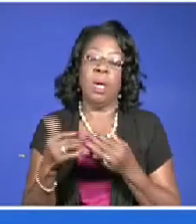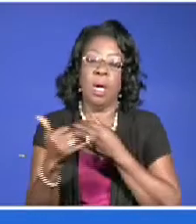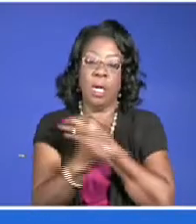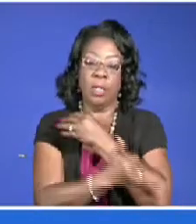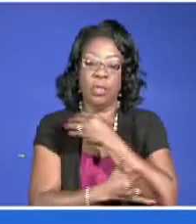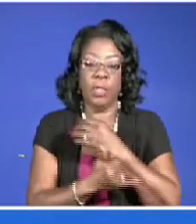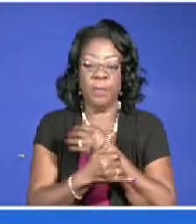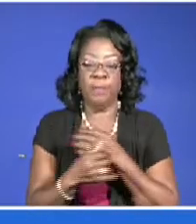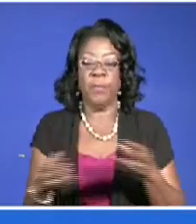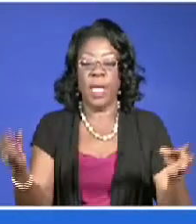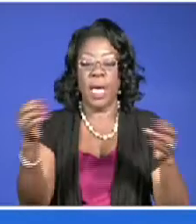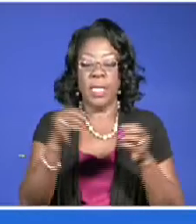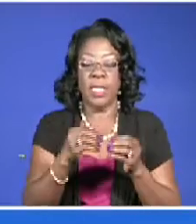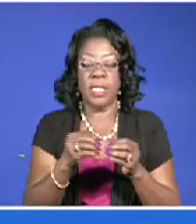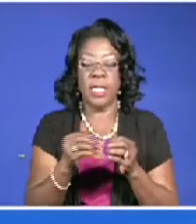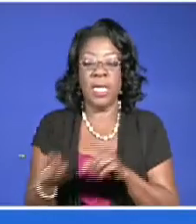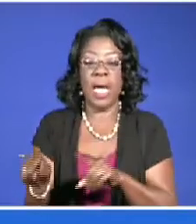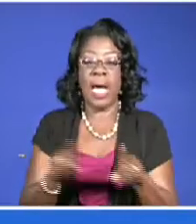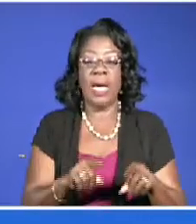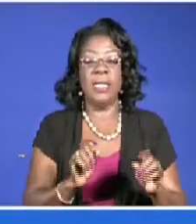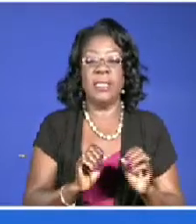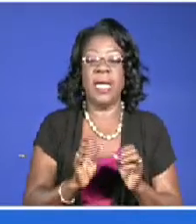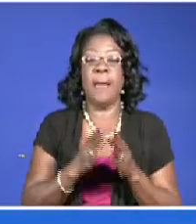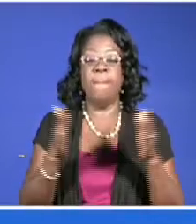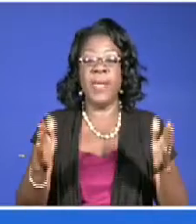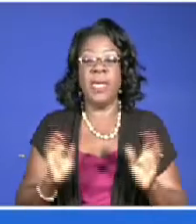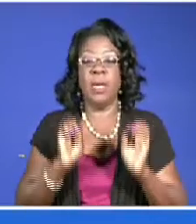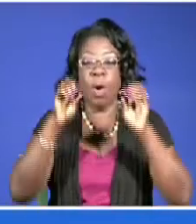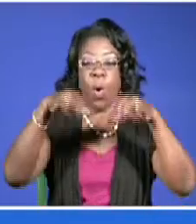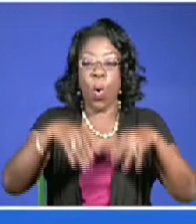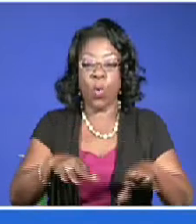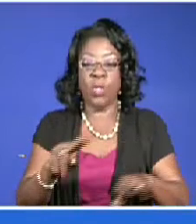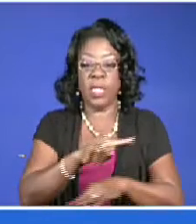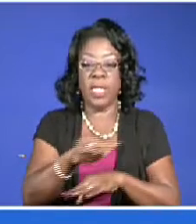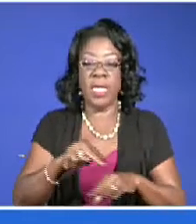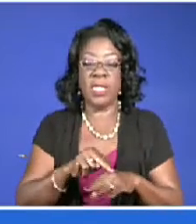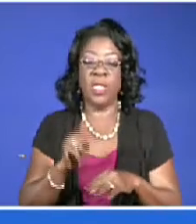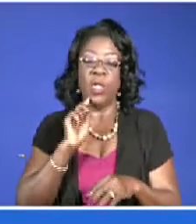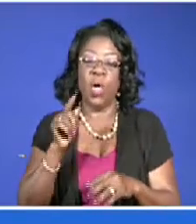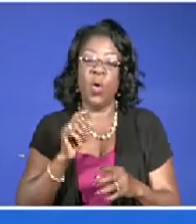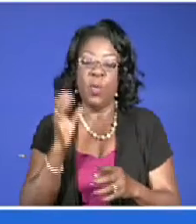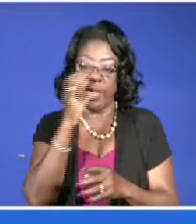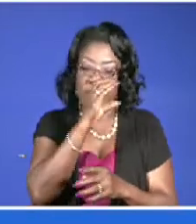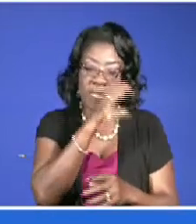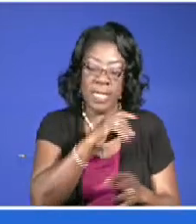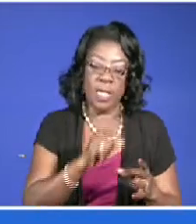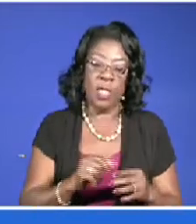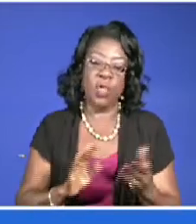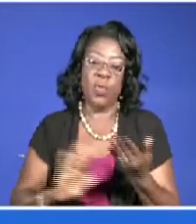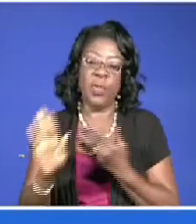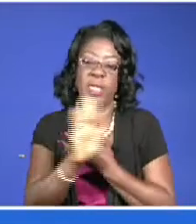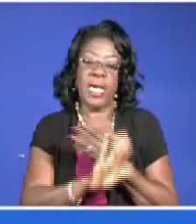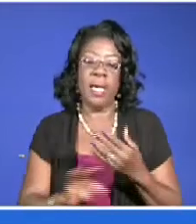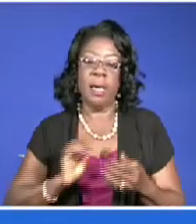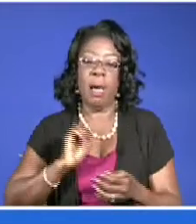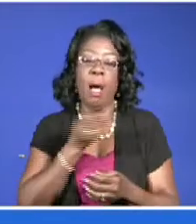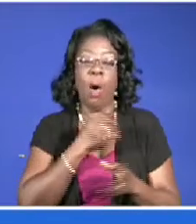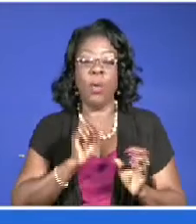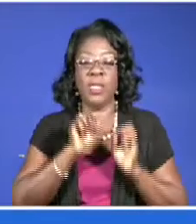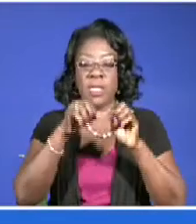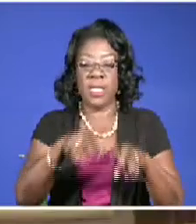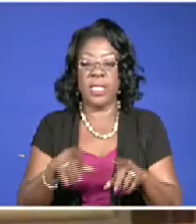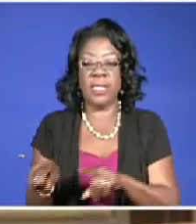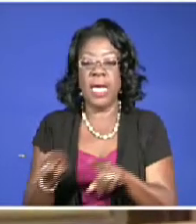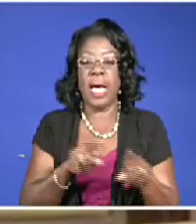Additionally, as a big ocean nation, we seek to protect our seas. As